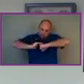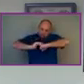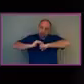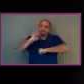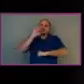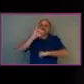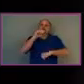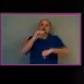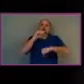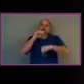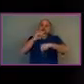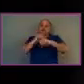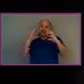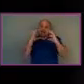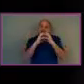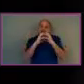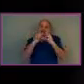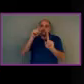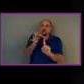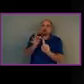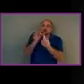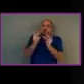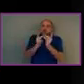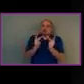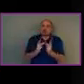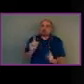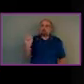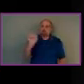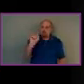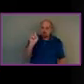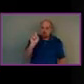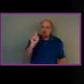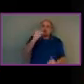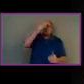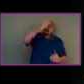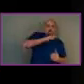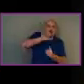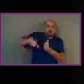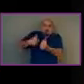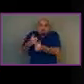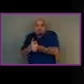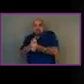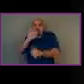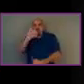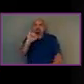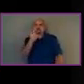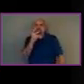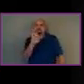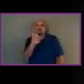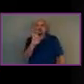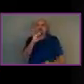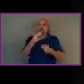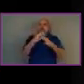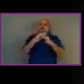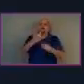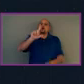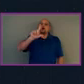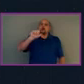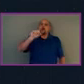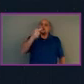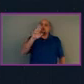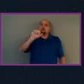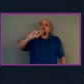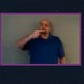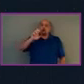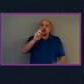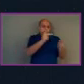that they are clustered in Jupiter's orbit at the Lagrange points. Lagrange points are places in space where objects tend to stay put